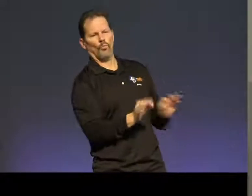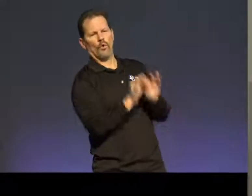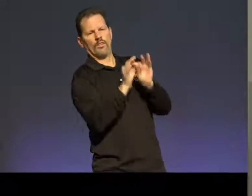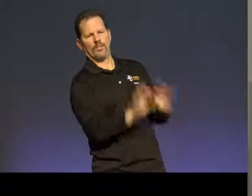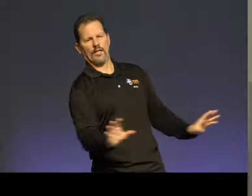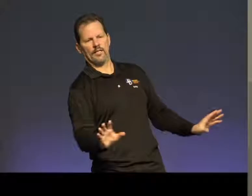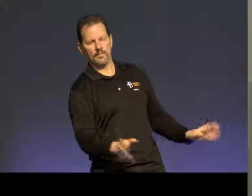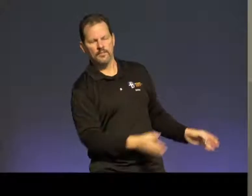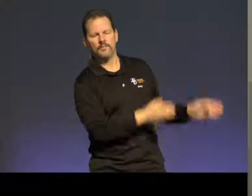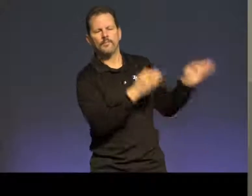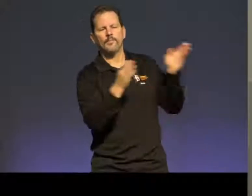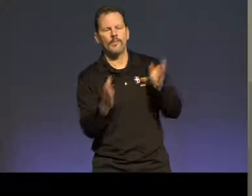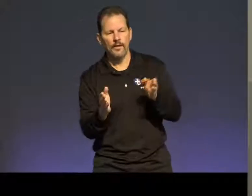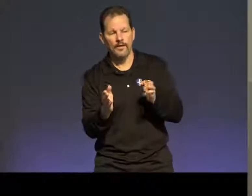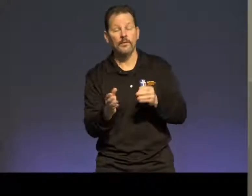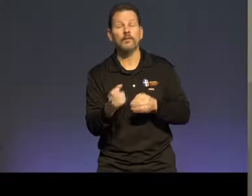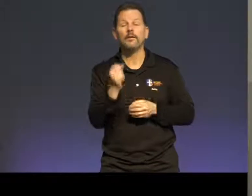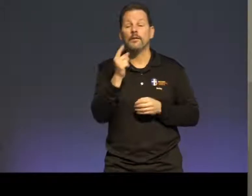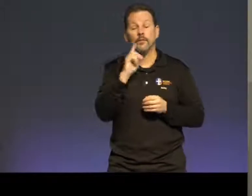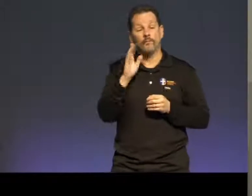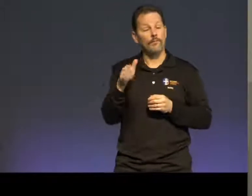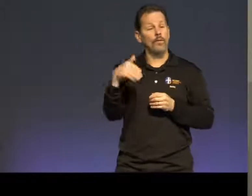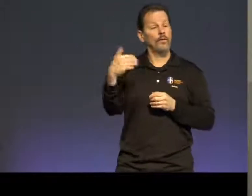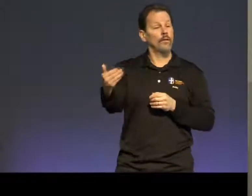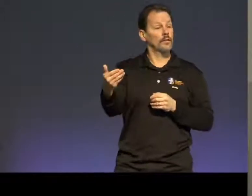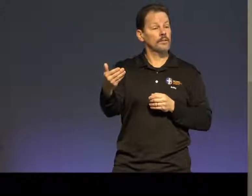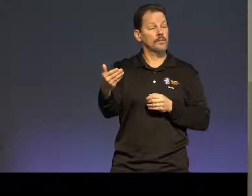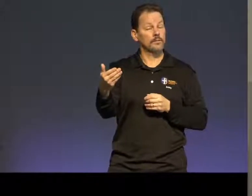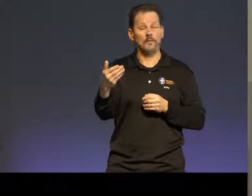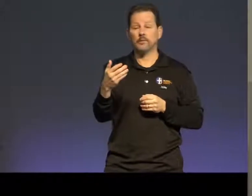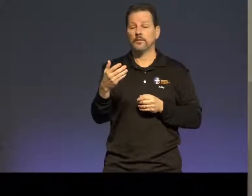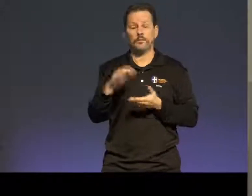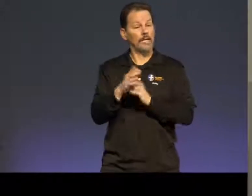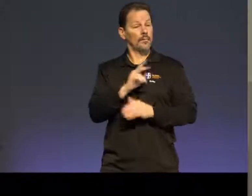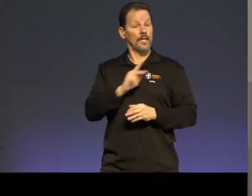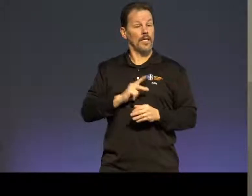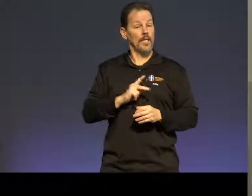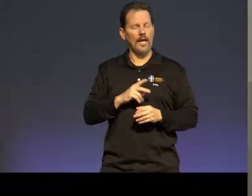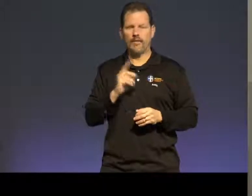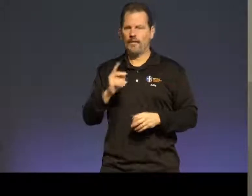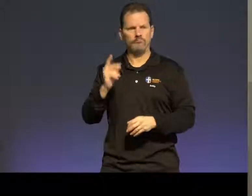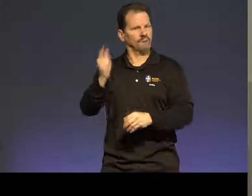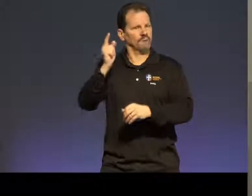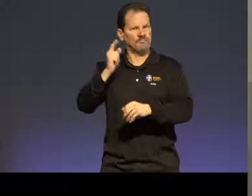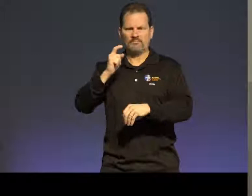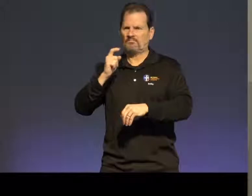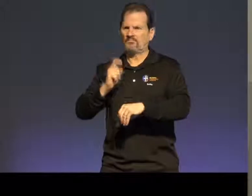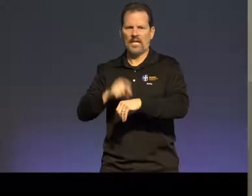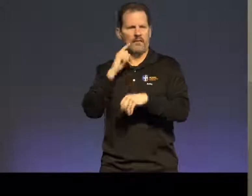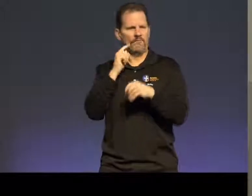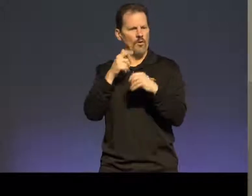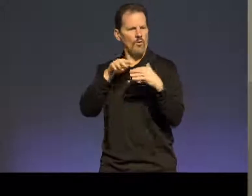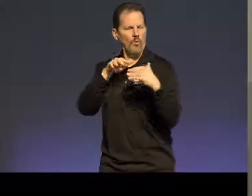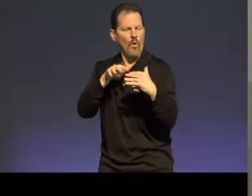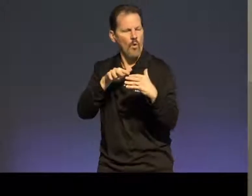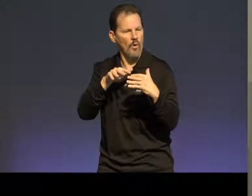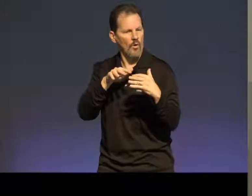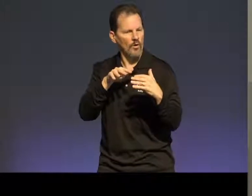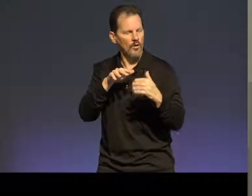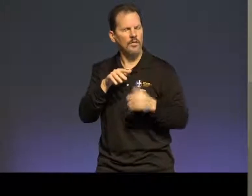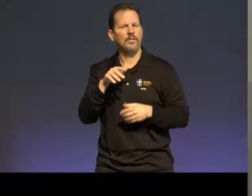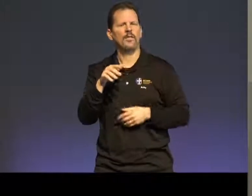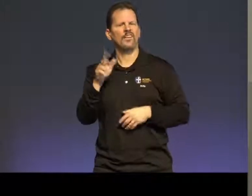next section of his life, he immediately has to go into war. He has the call that the people requested of immediately become